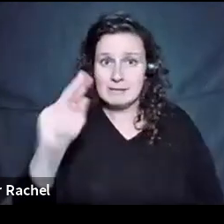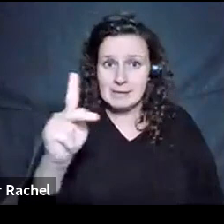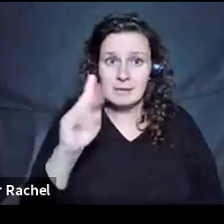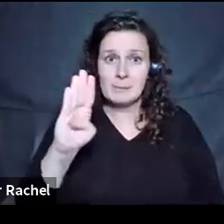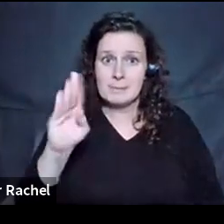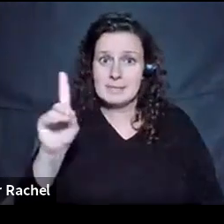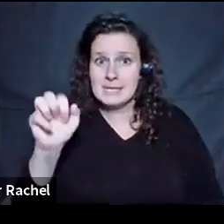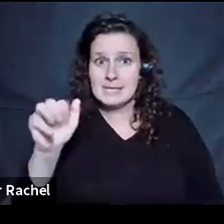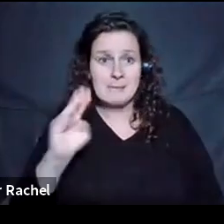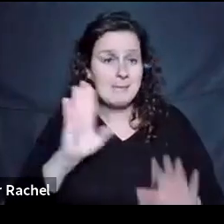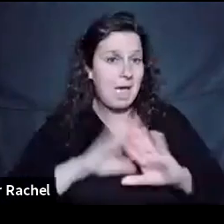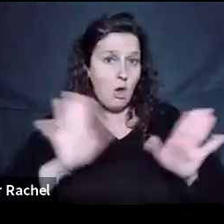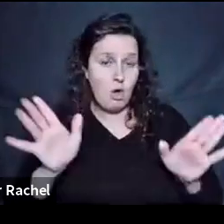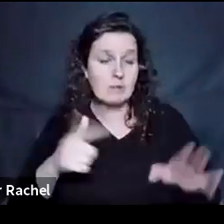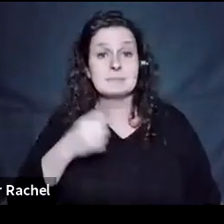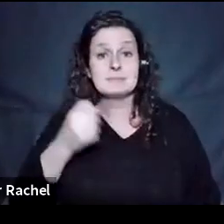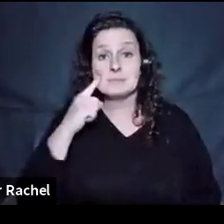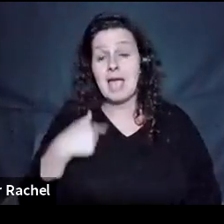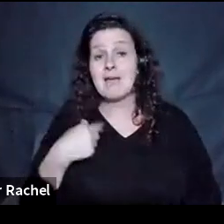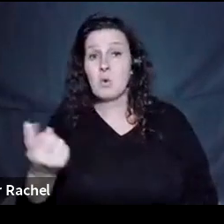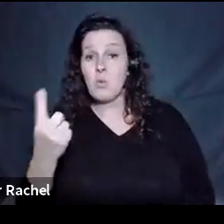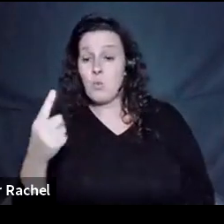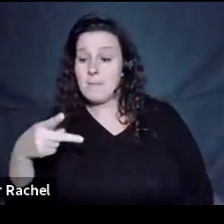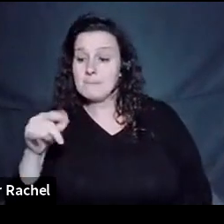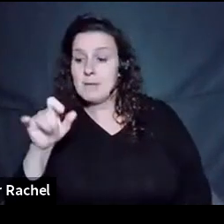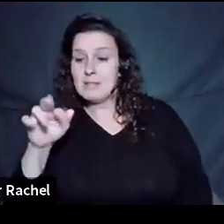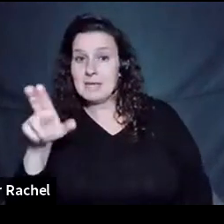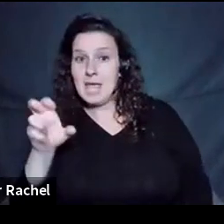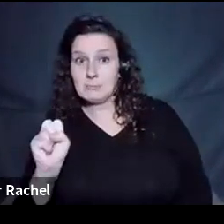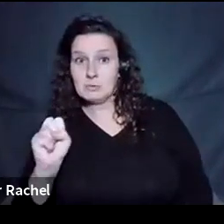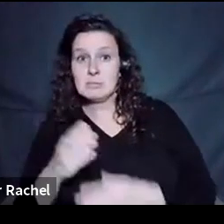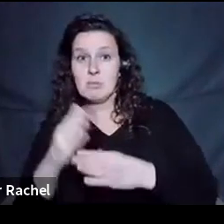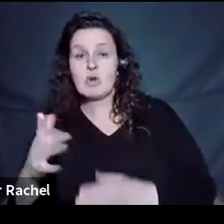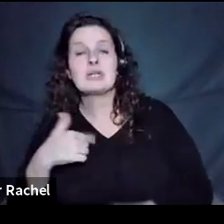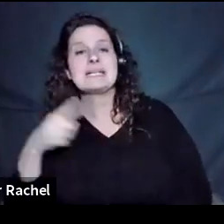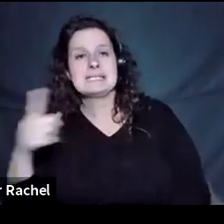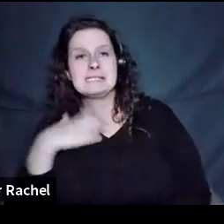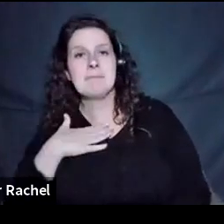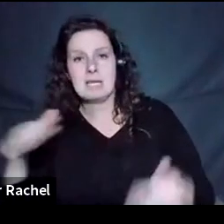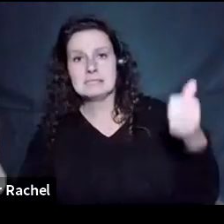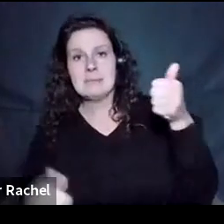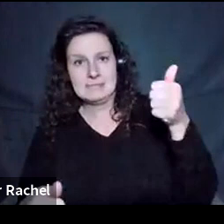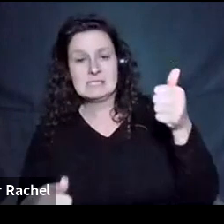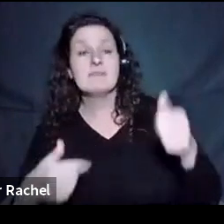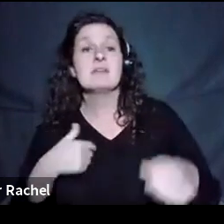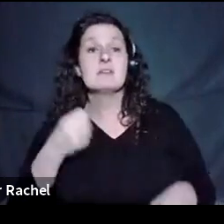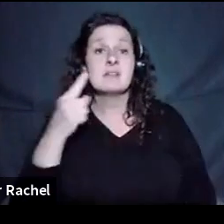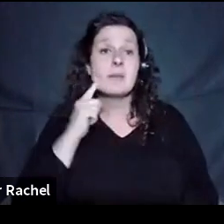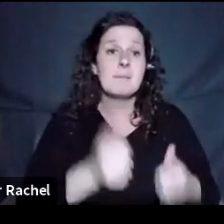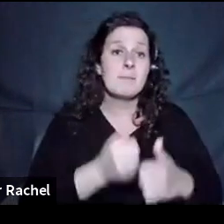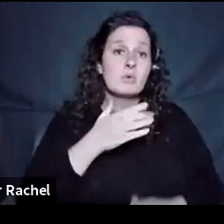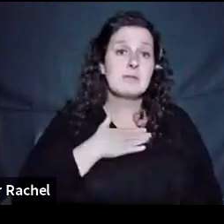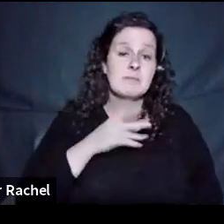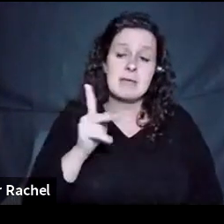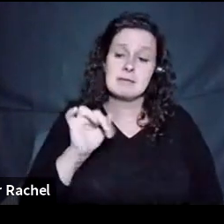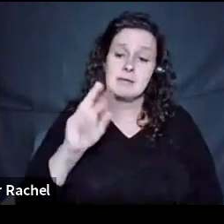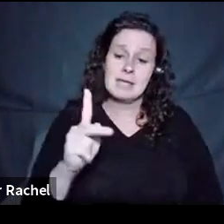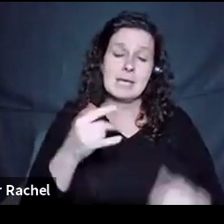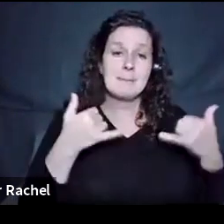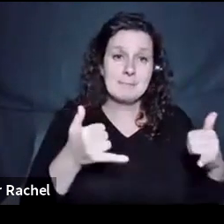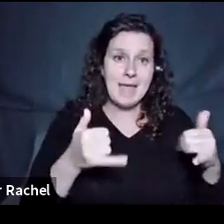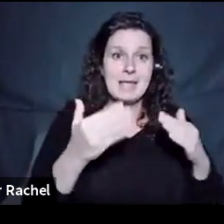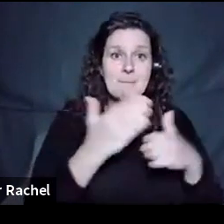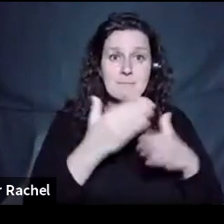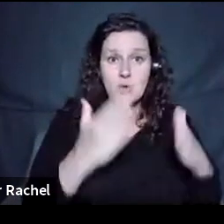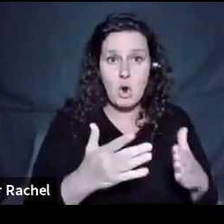Aside from my relationship with my one polyamorous partner, where he is my submissive, most of my kink play and most of my kink partners,